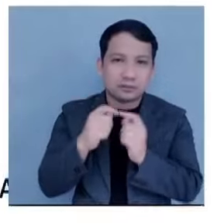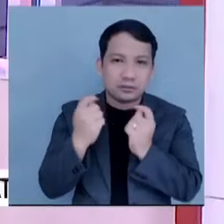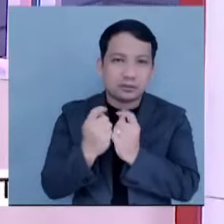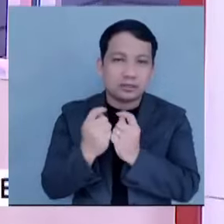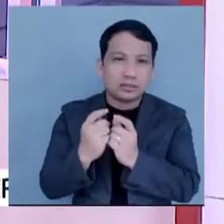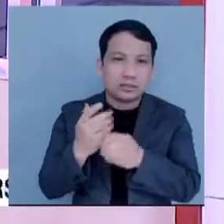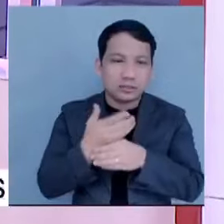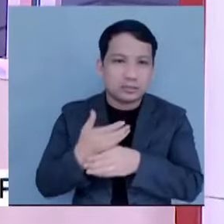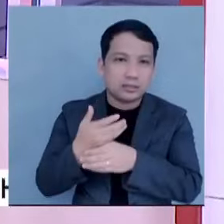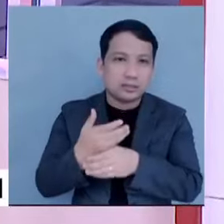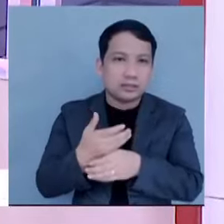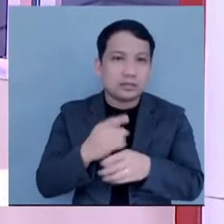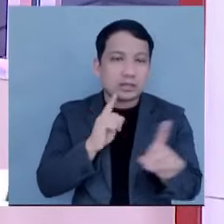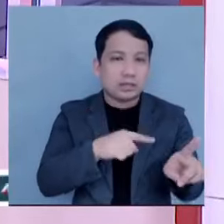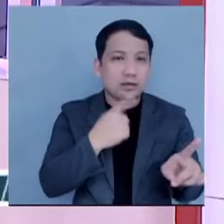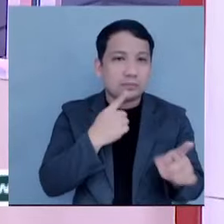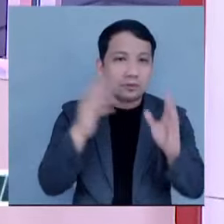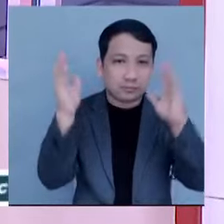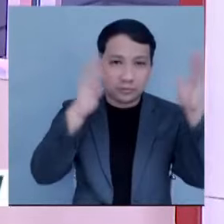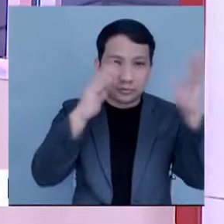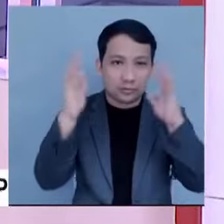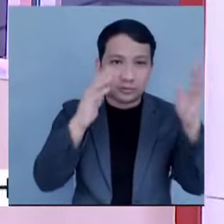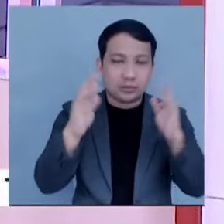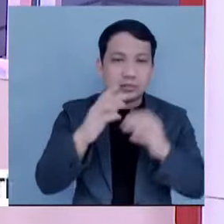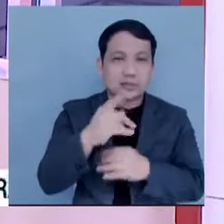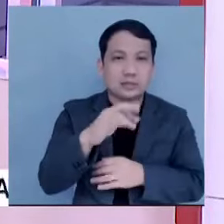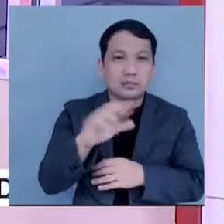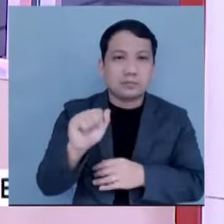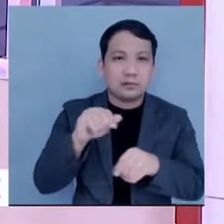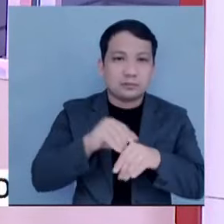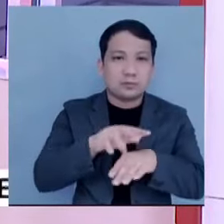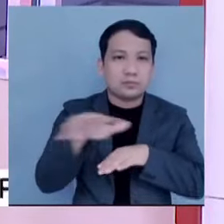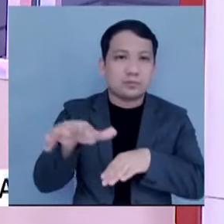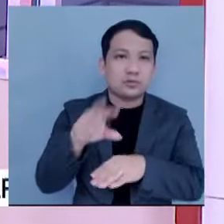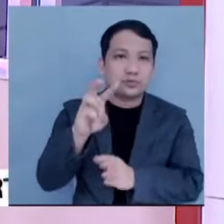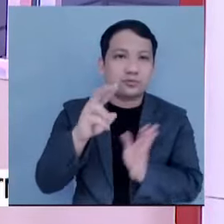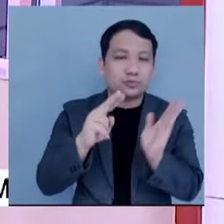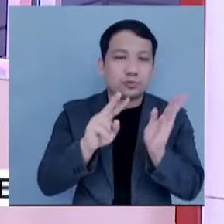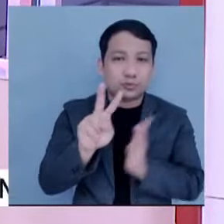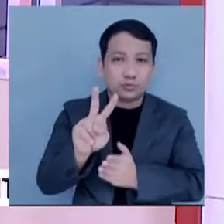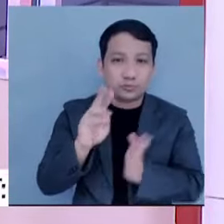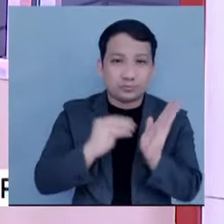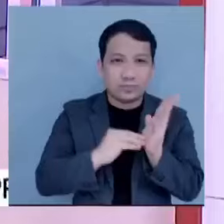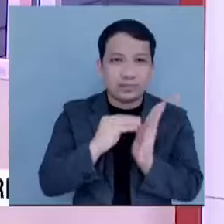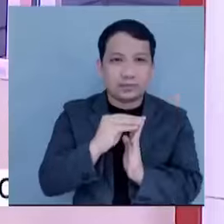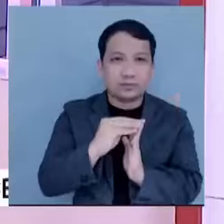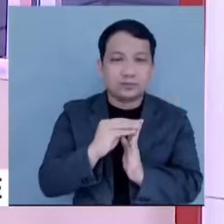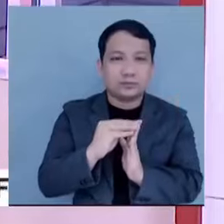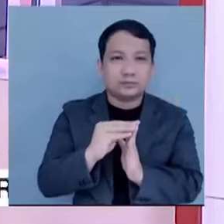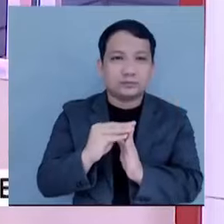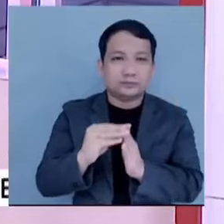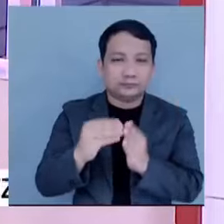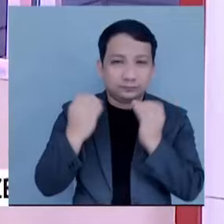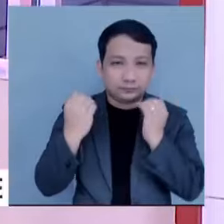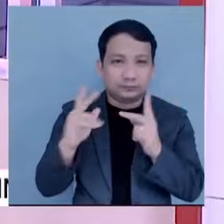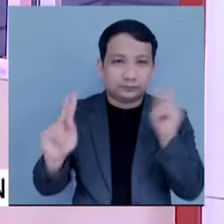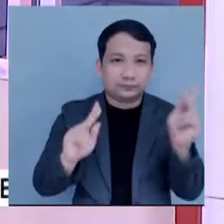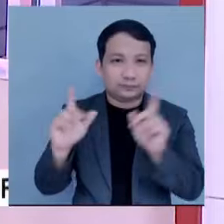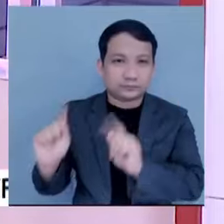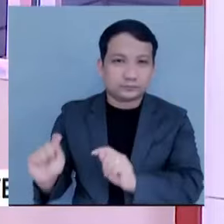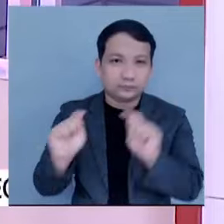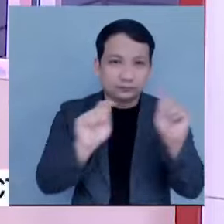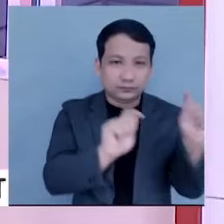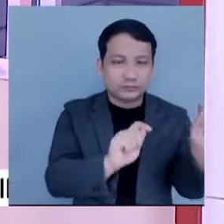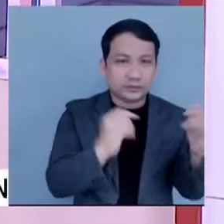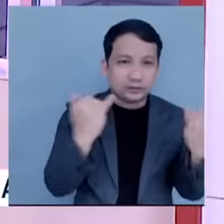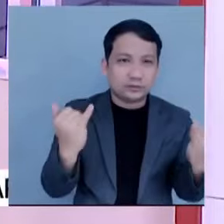Now, as we reported earlier, severe tropical storm Christine has affected over 2 million, with tens of thousands staying in evacuation centers. We'll be speaking now